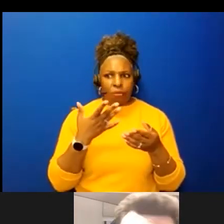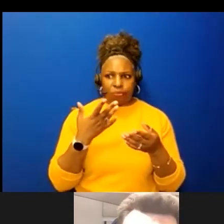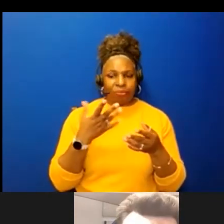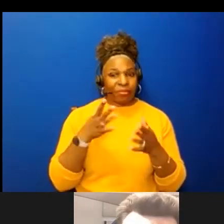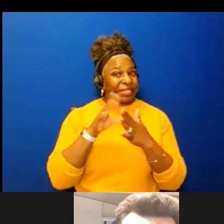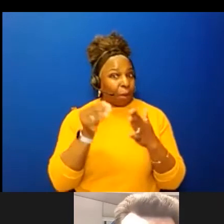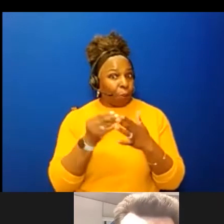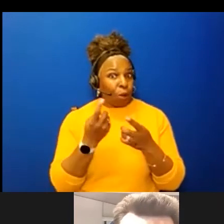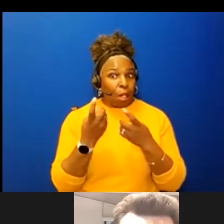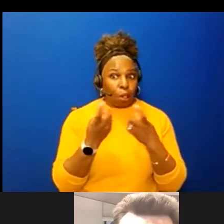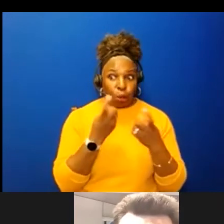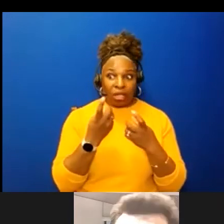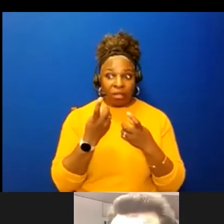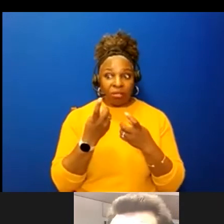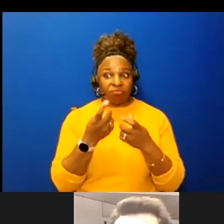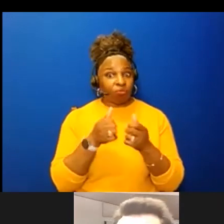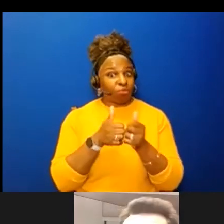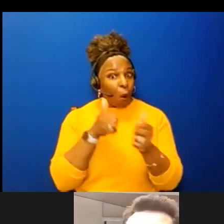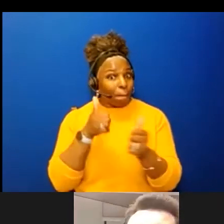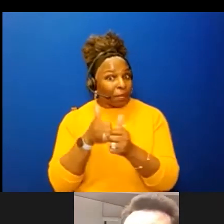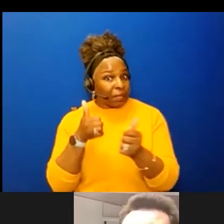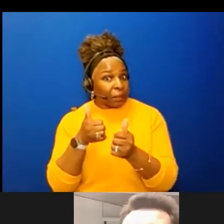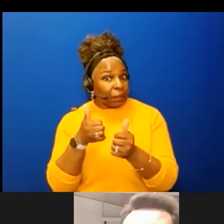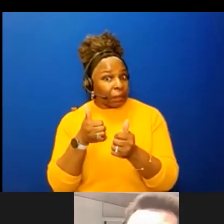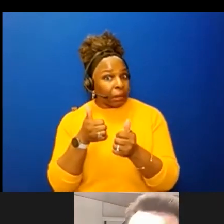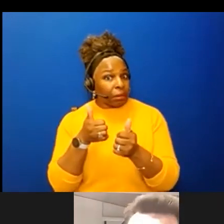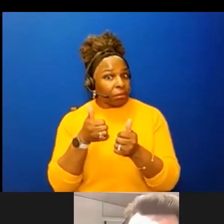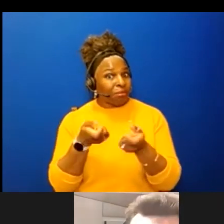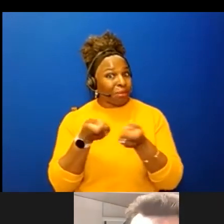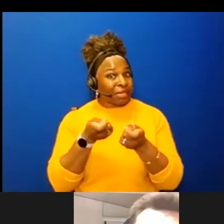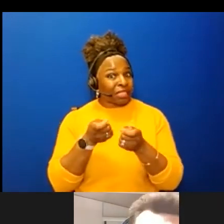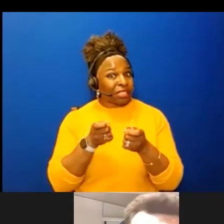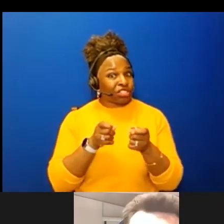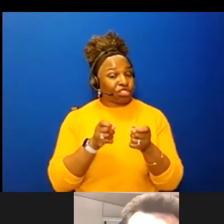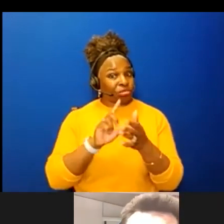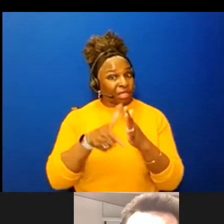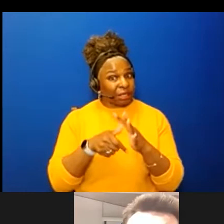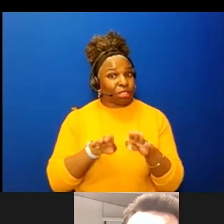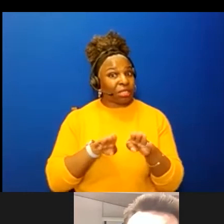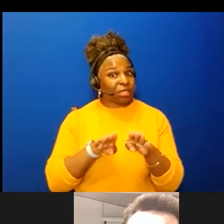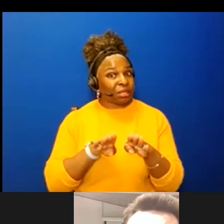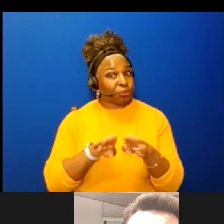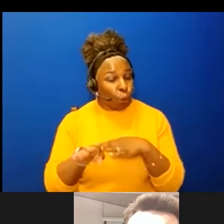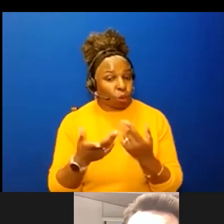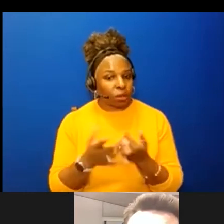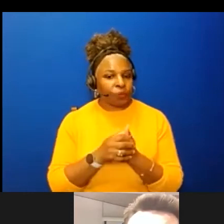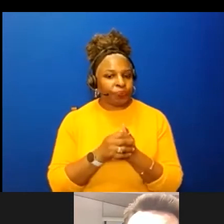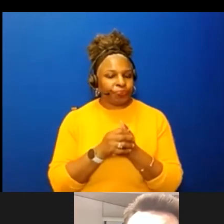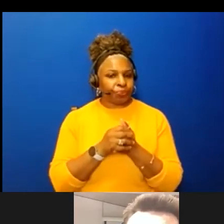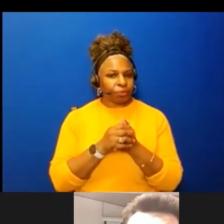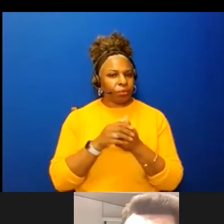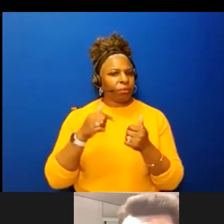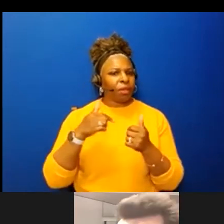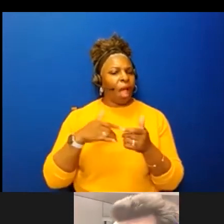disability sports, they would know, because I remember when Leonard, Cheshire wanted to move into Monmouthshire, and where I live,